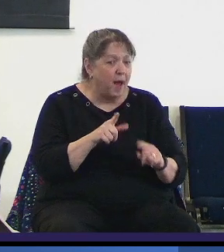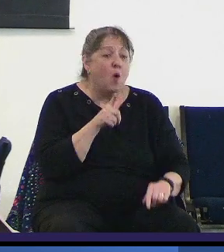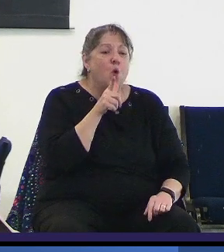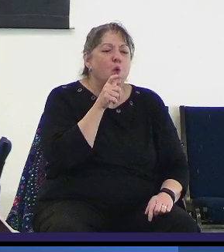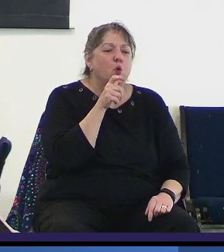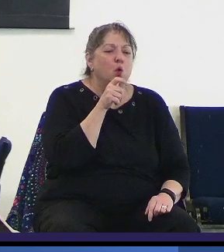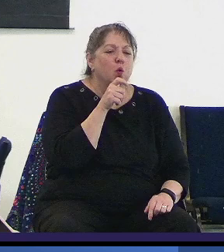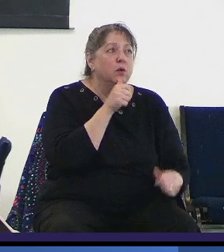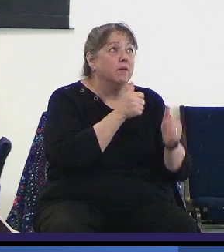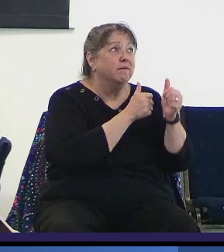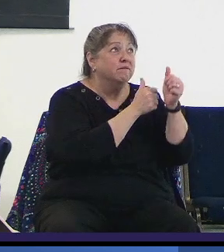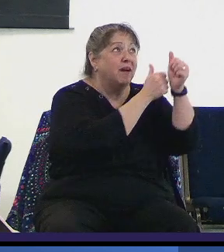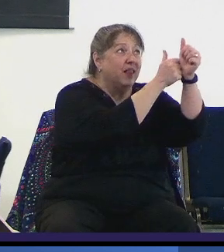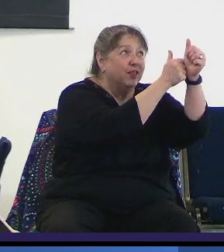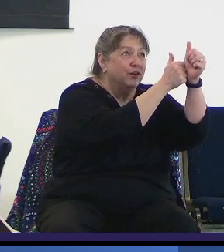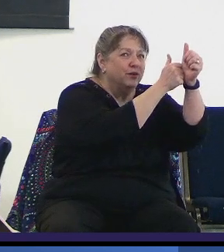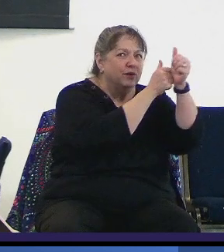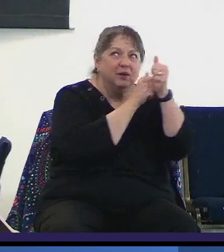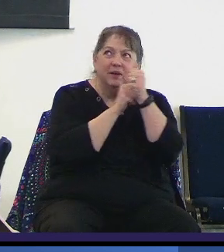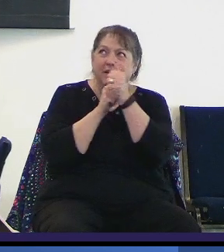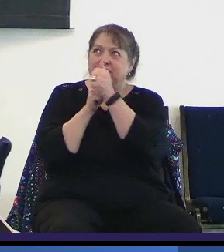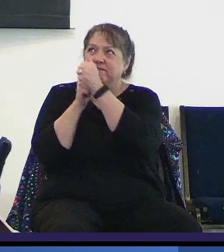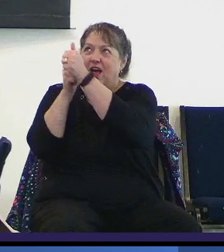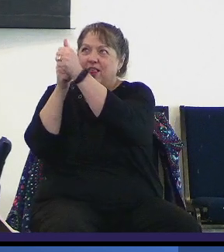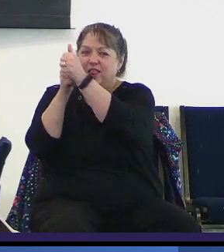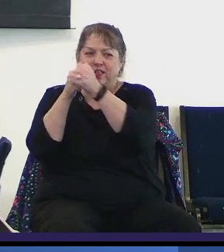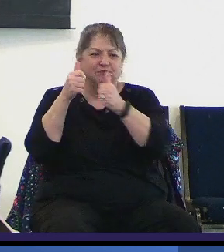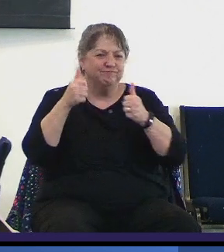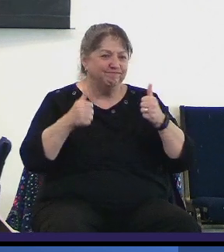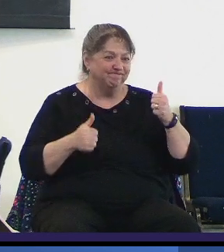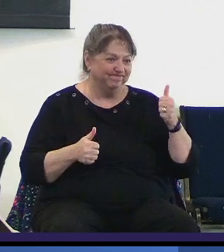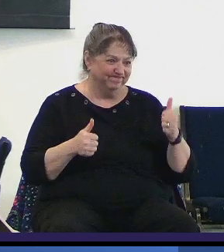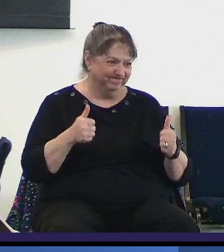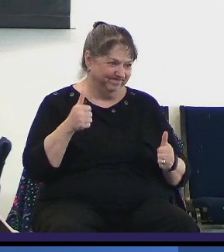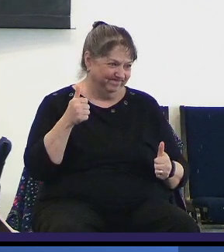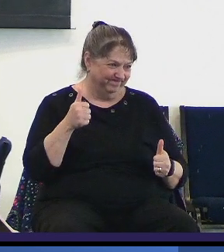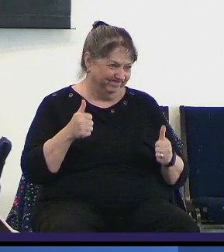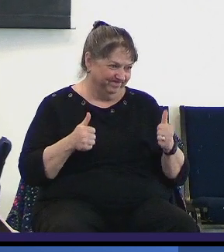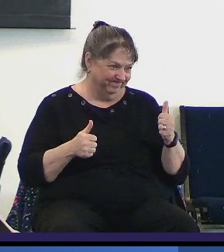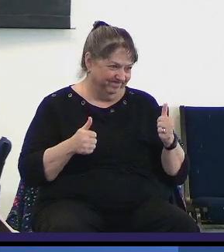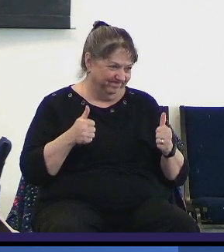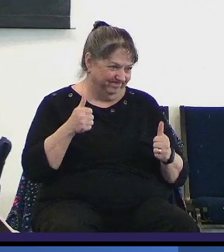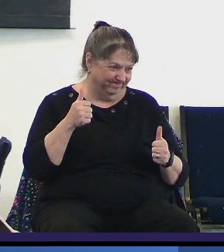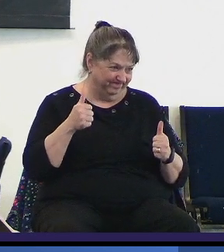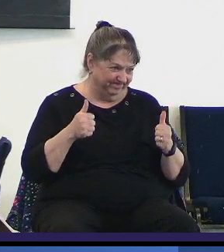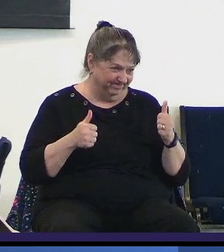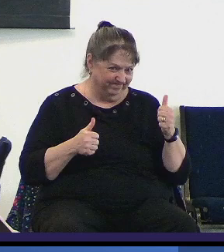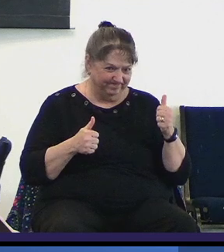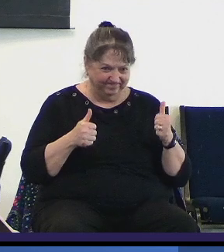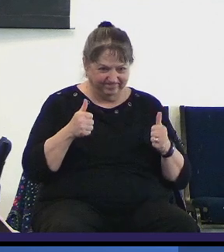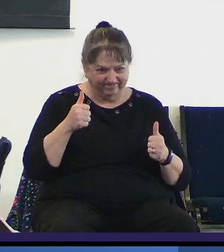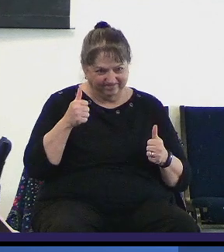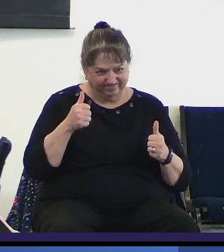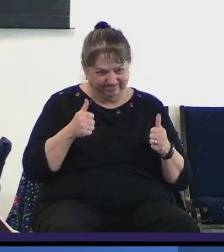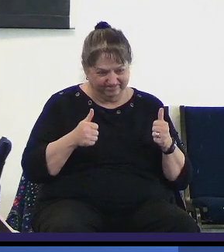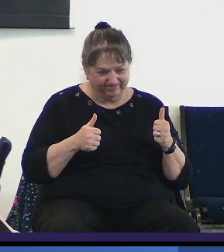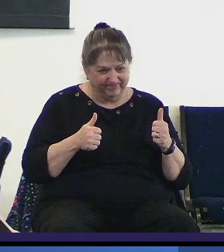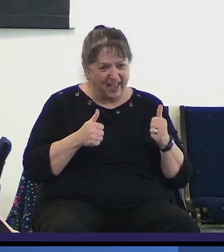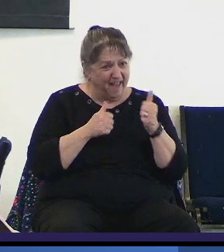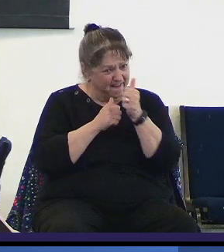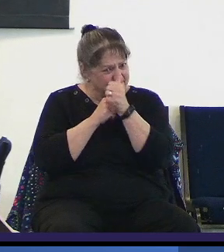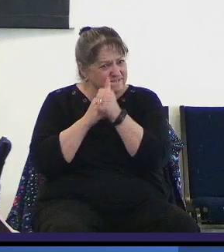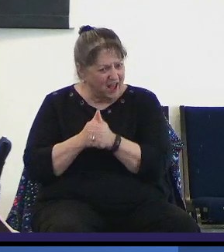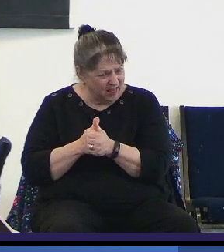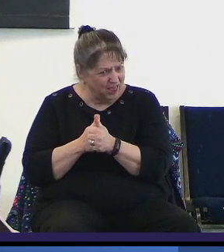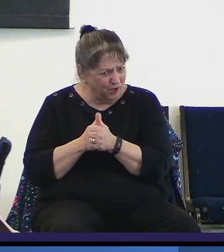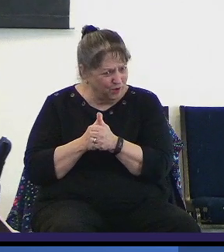Jesus. He seeks to encounter Jesus. He seeks to follow Jesus. He seeks to do the things Jesus does. But he also seeks to share Jesus